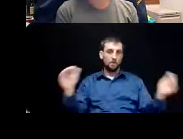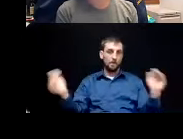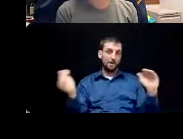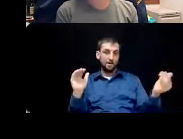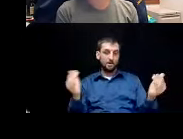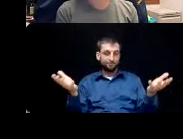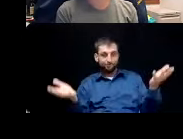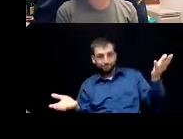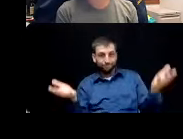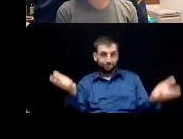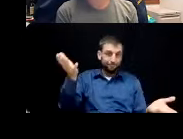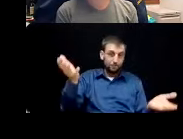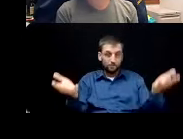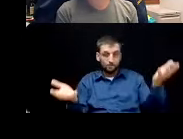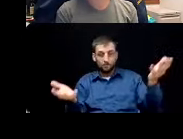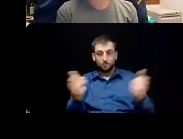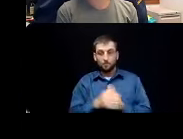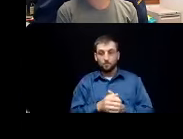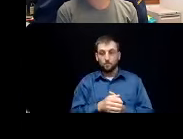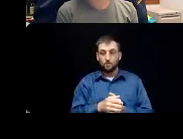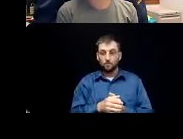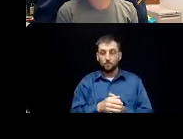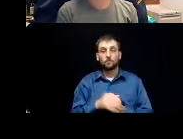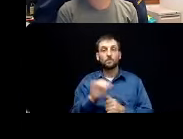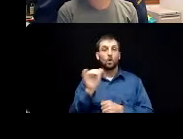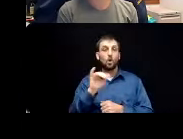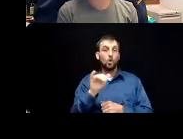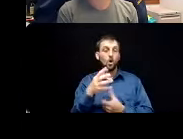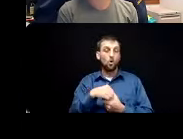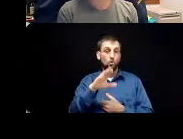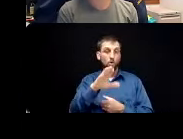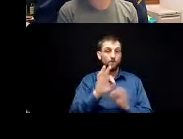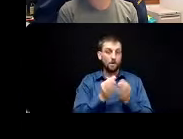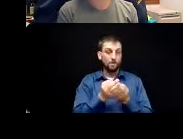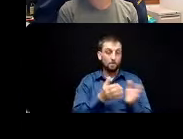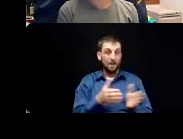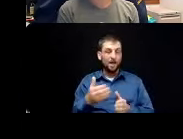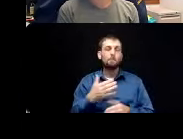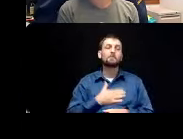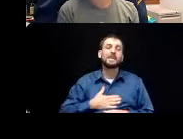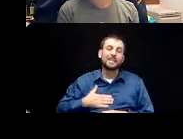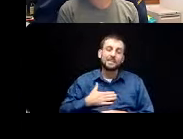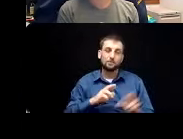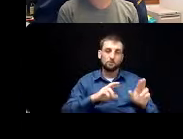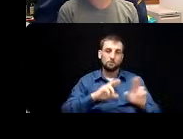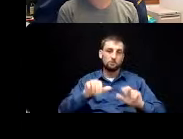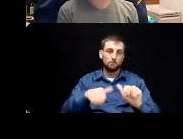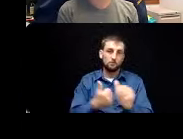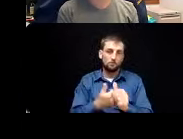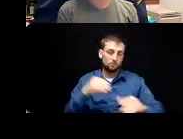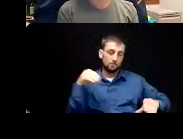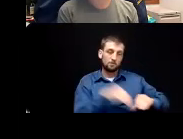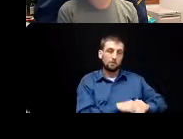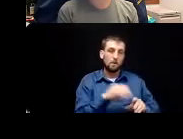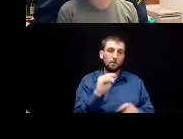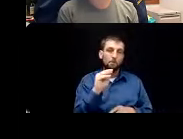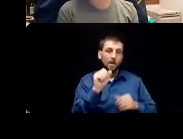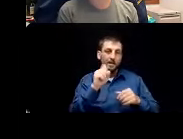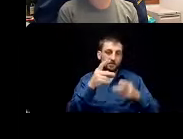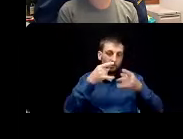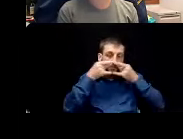So some of that, to include in your family plan, please include the mask for your family, reinforce social distance